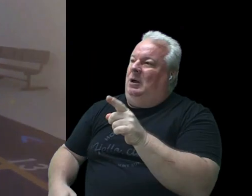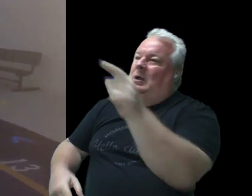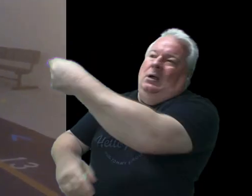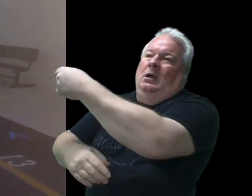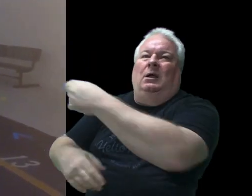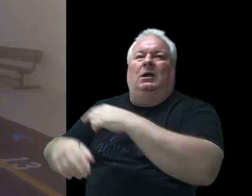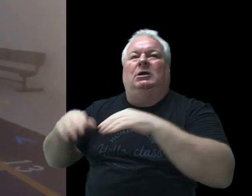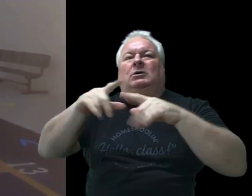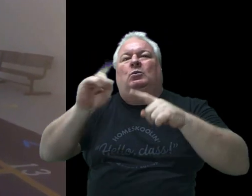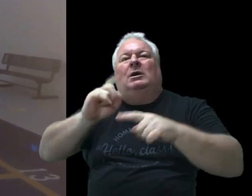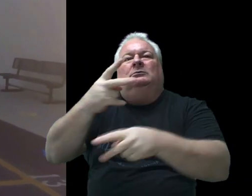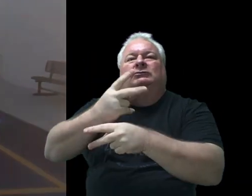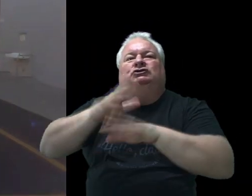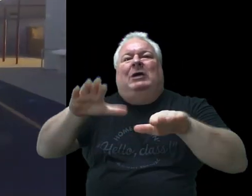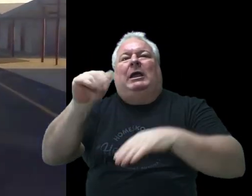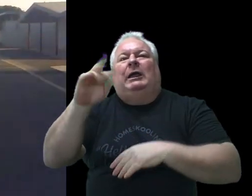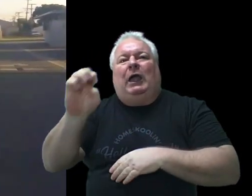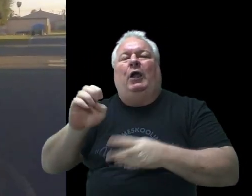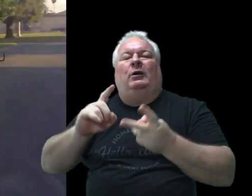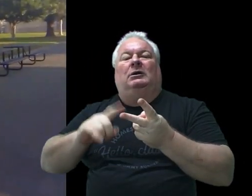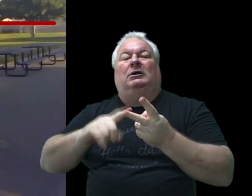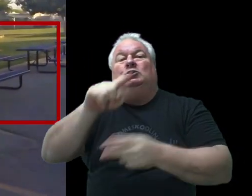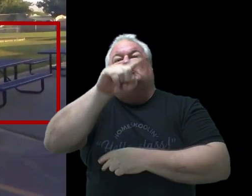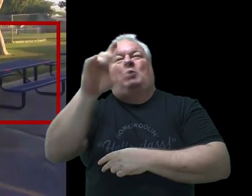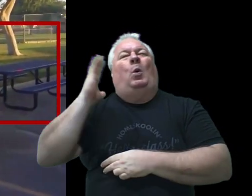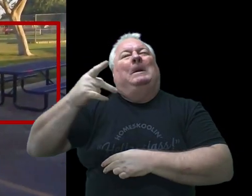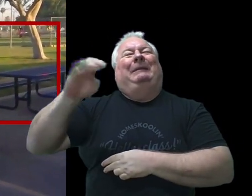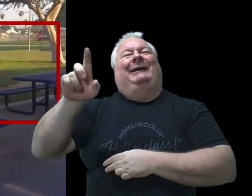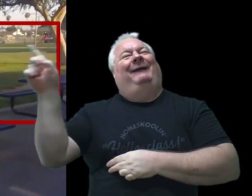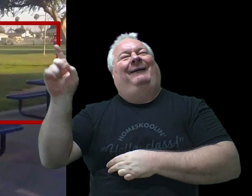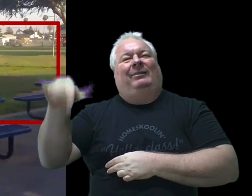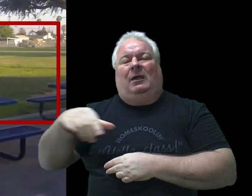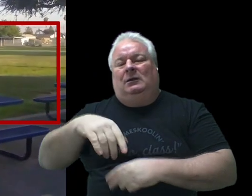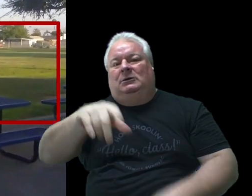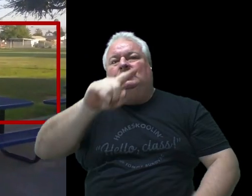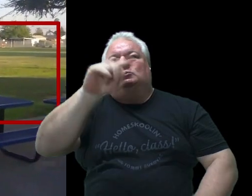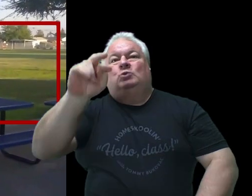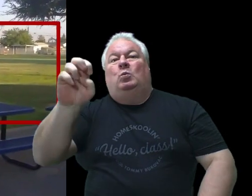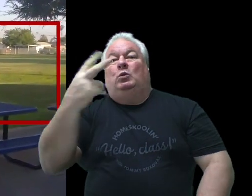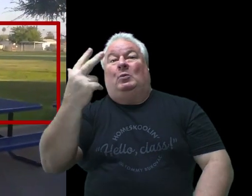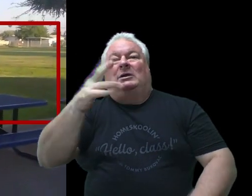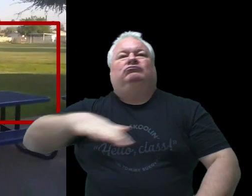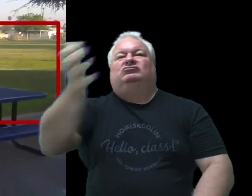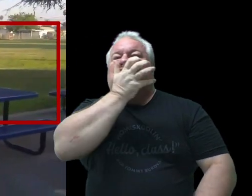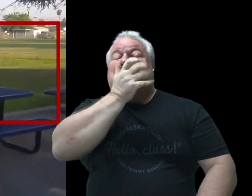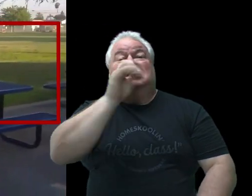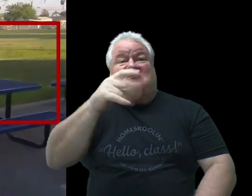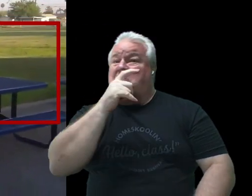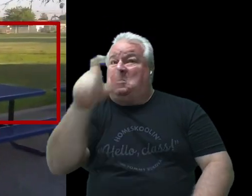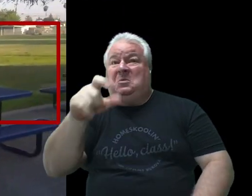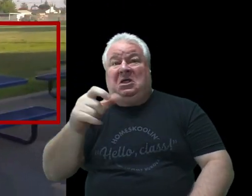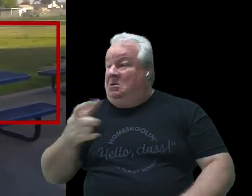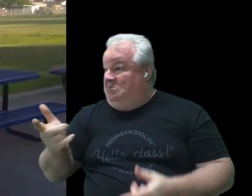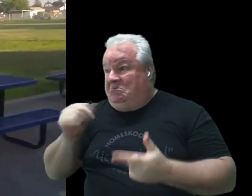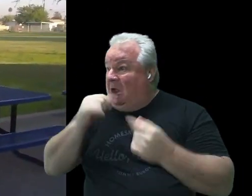playground near childcare, and zone 3, only when needed, will be the field. If we don't need a